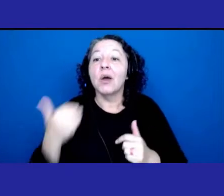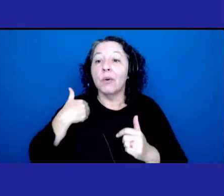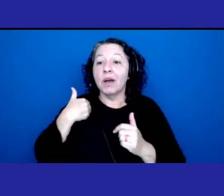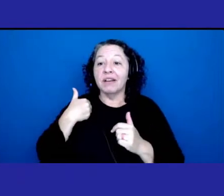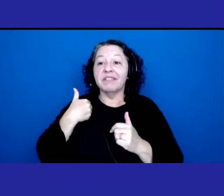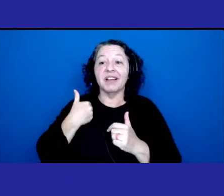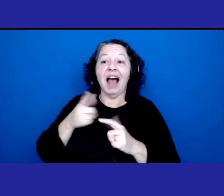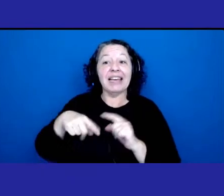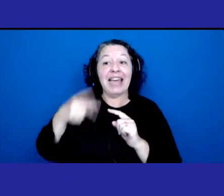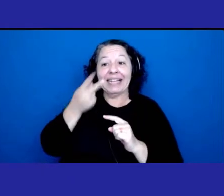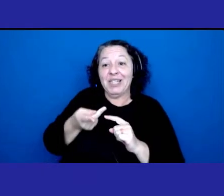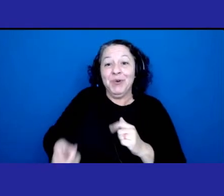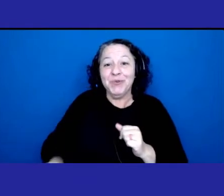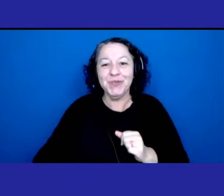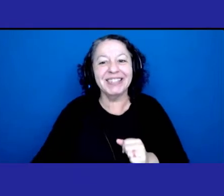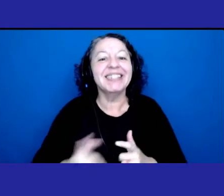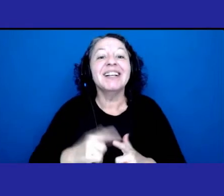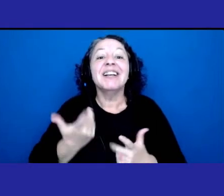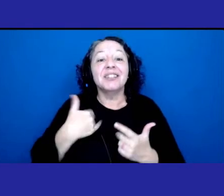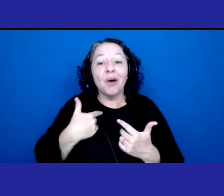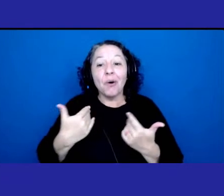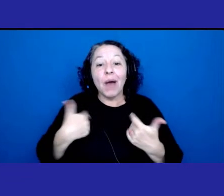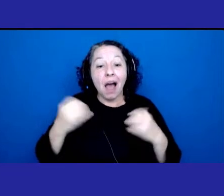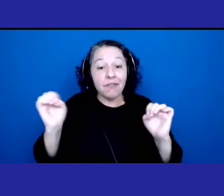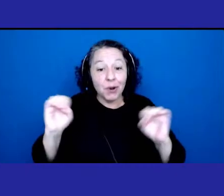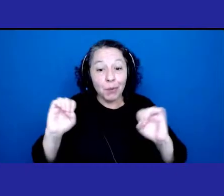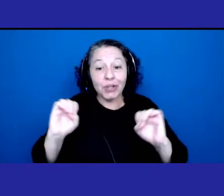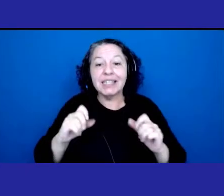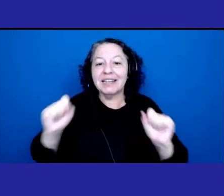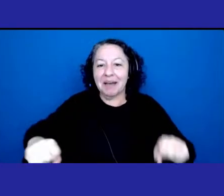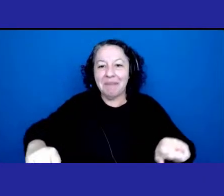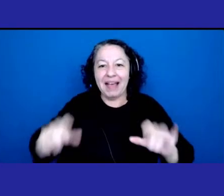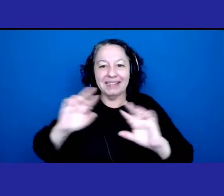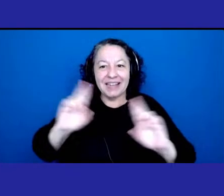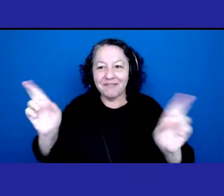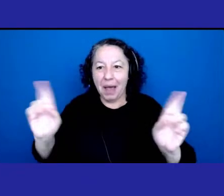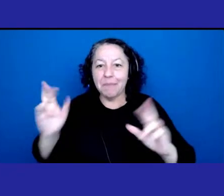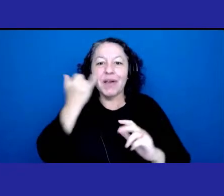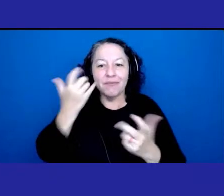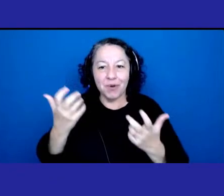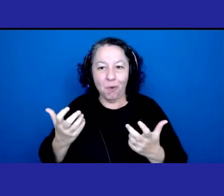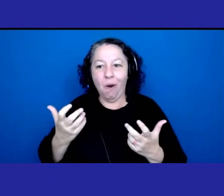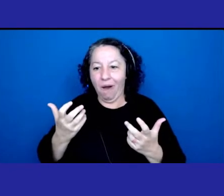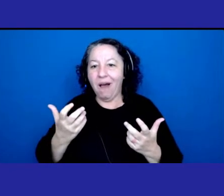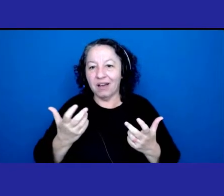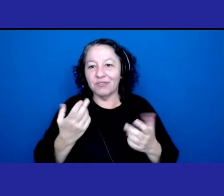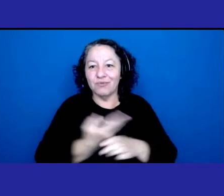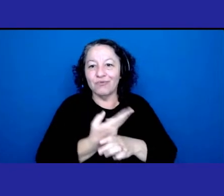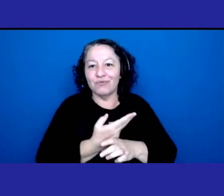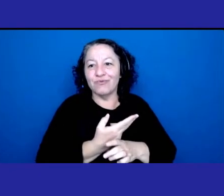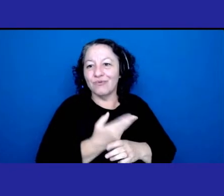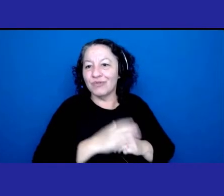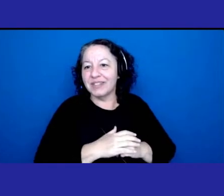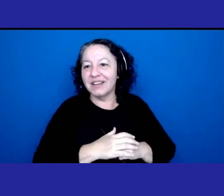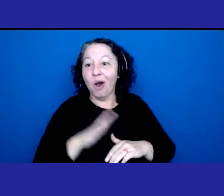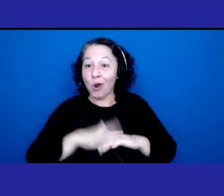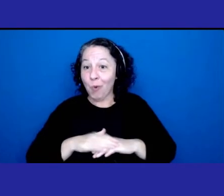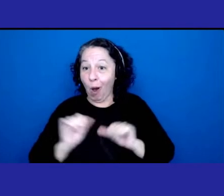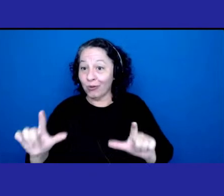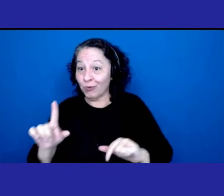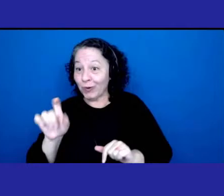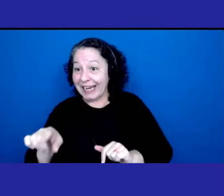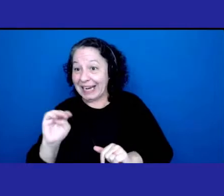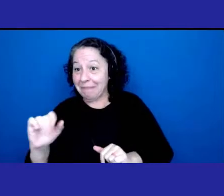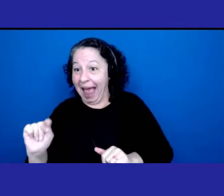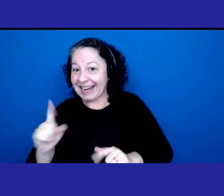through the standard process, and then if there is an emergency, the capacity is available if we want to tap into it. The scope of work for these services is modeled